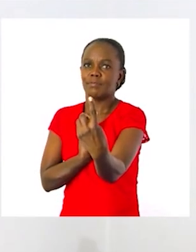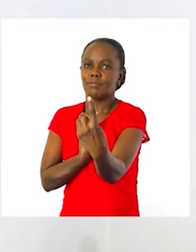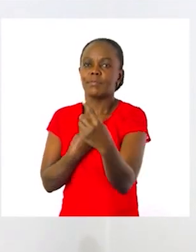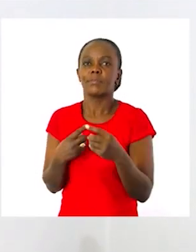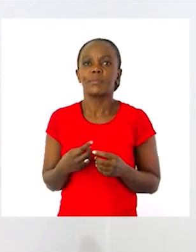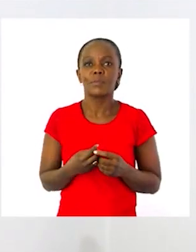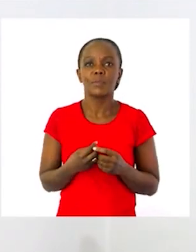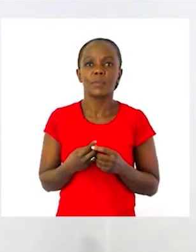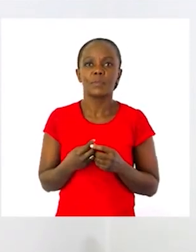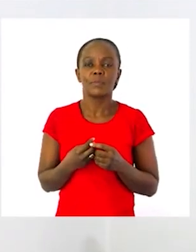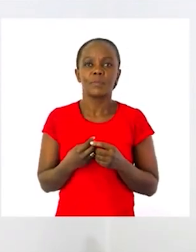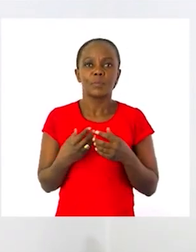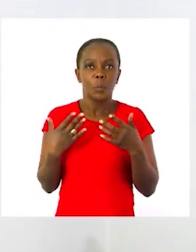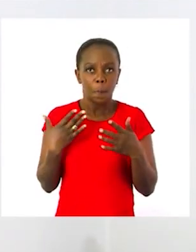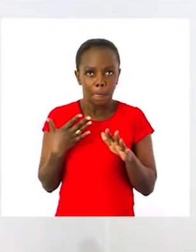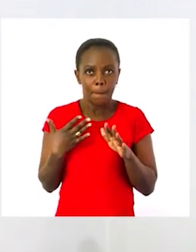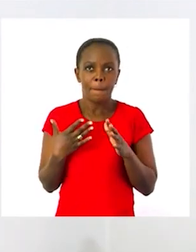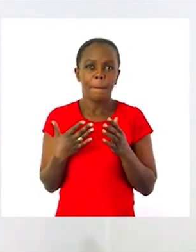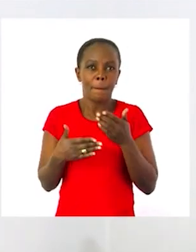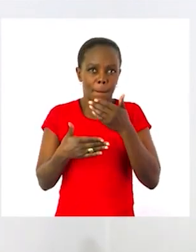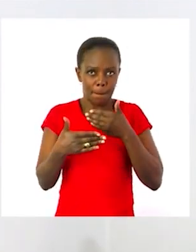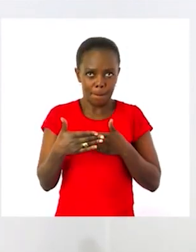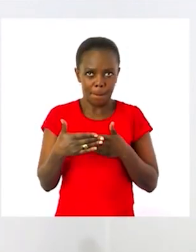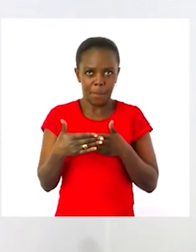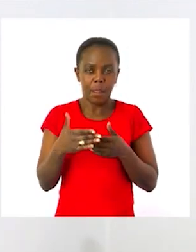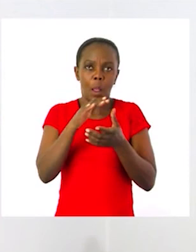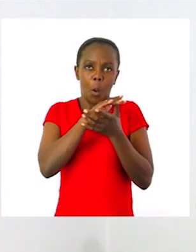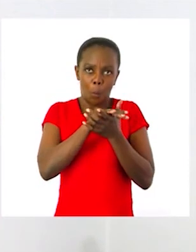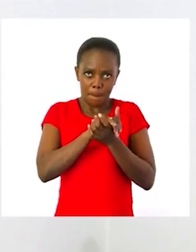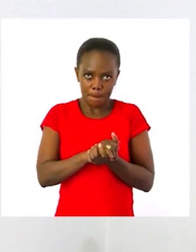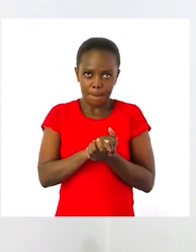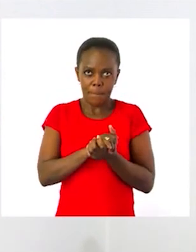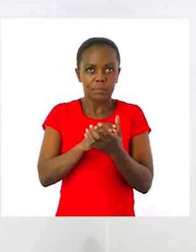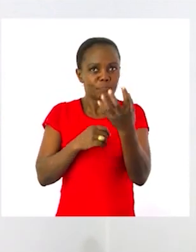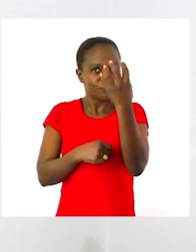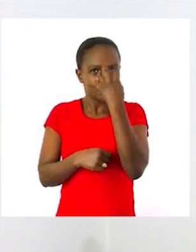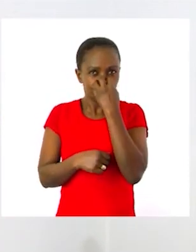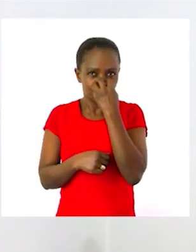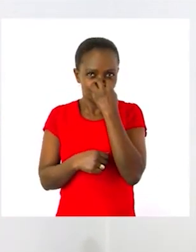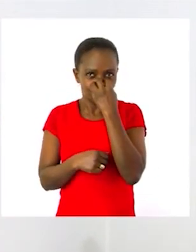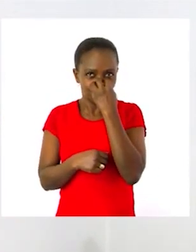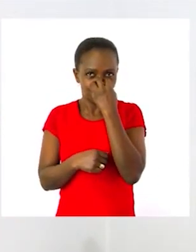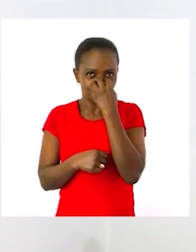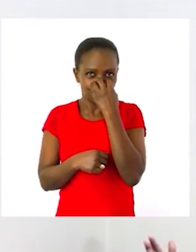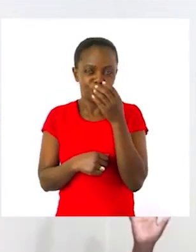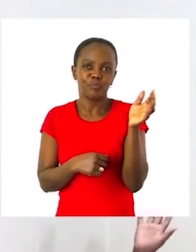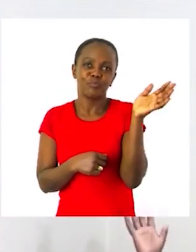Before we end this lesson, our friend Zoshi is always here to say goodbye with